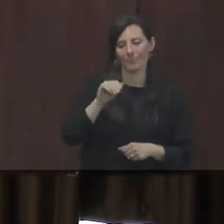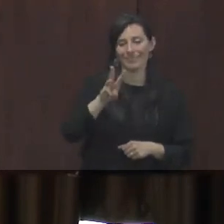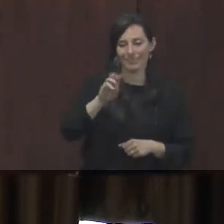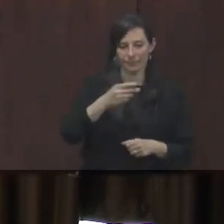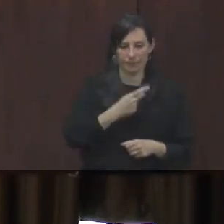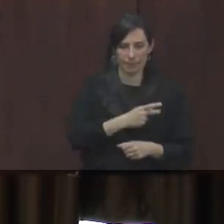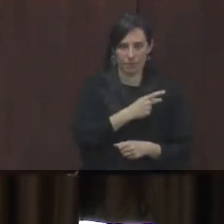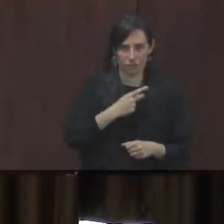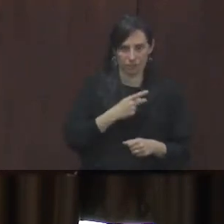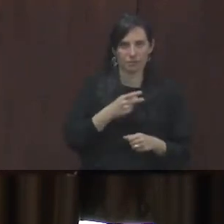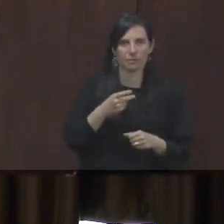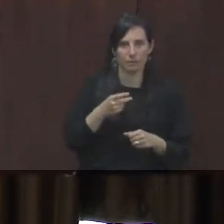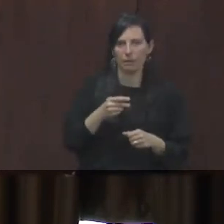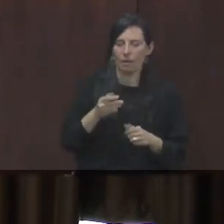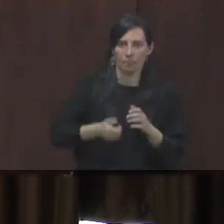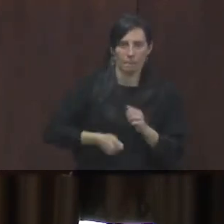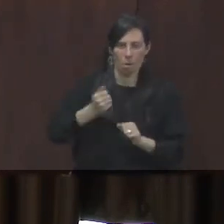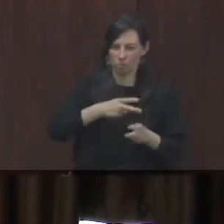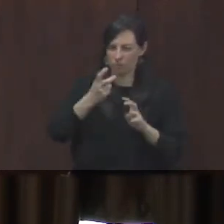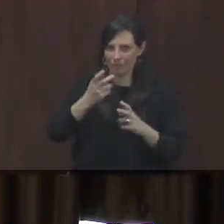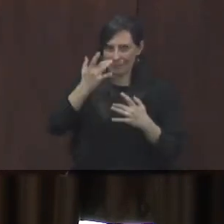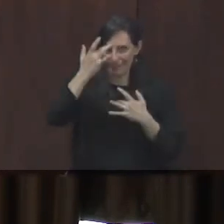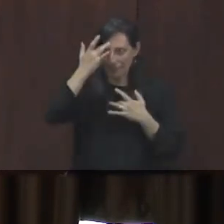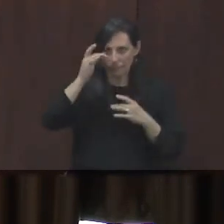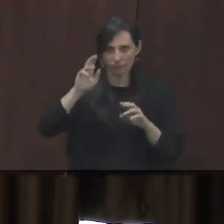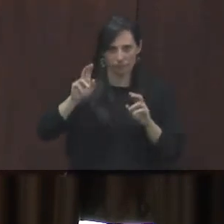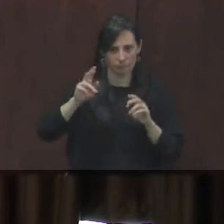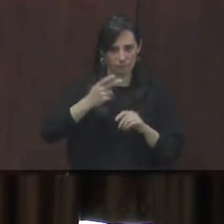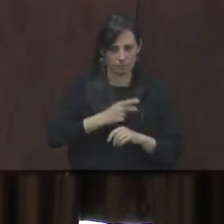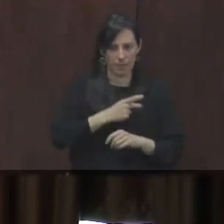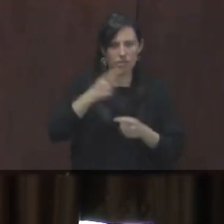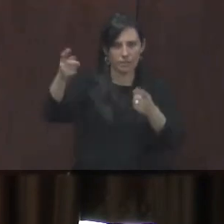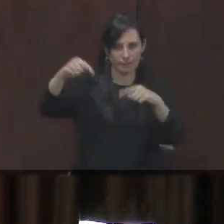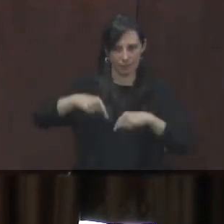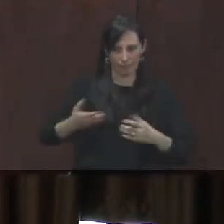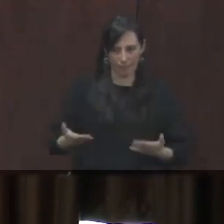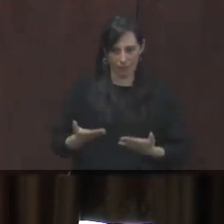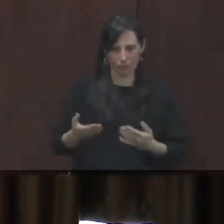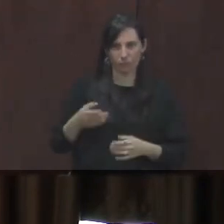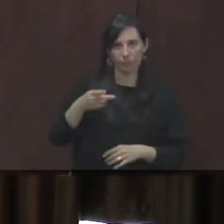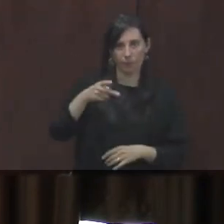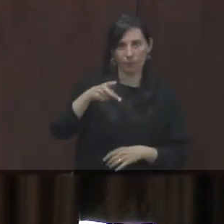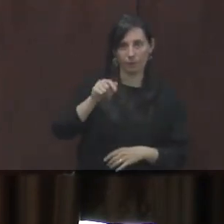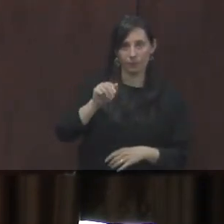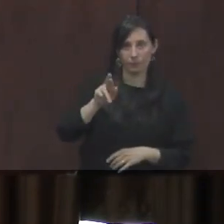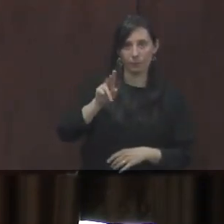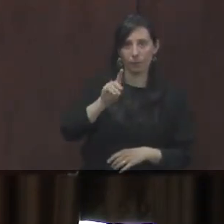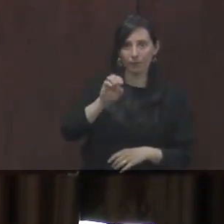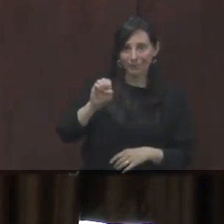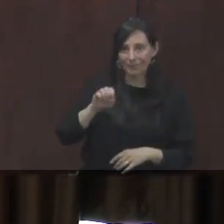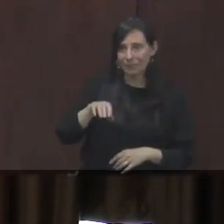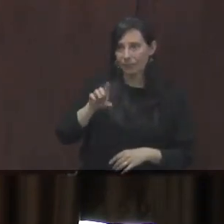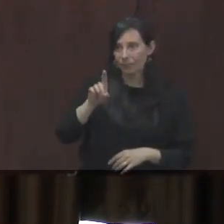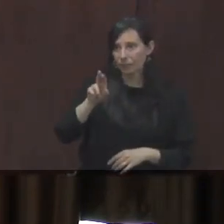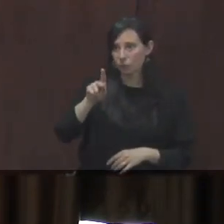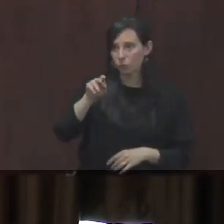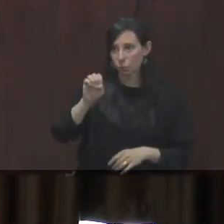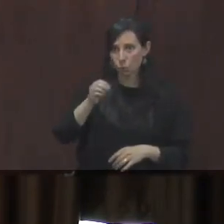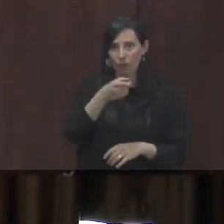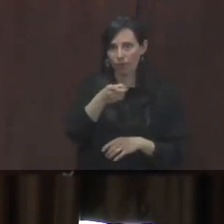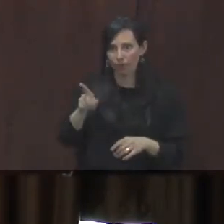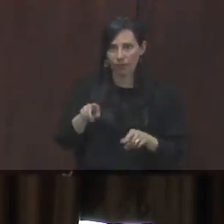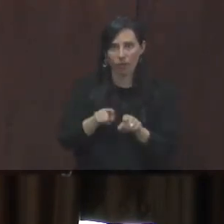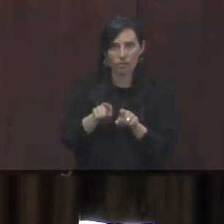the smaller hospitals, the Duke Life Point hospitals and the Pardee and Advent, they're all learning how to take care of these patients too. So